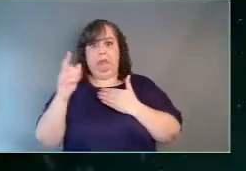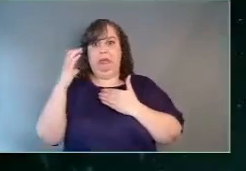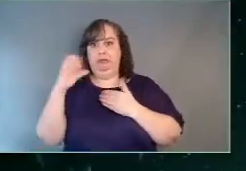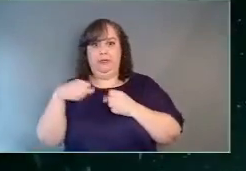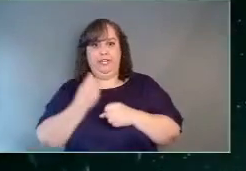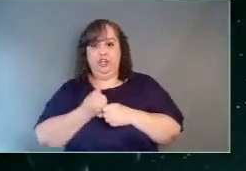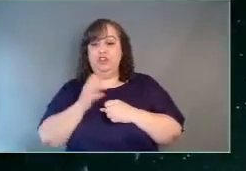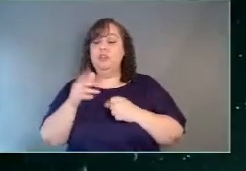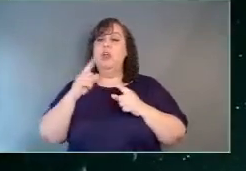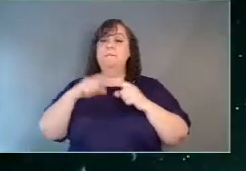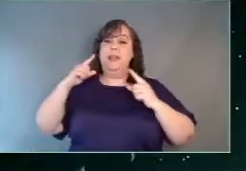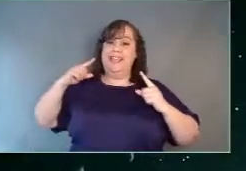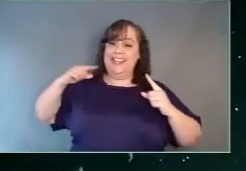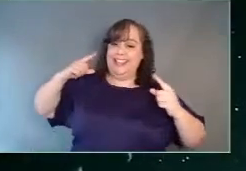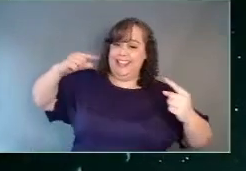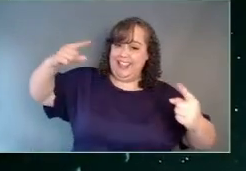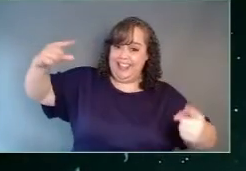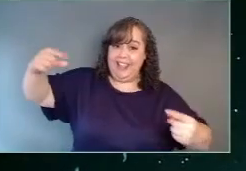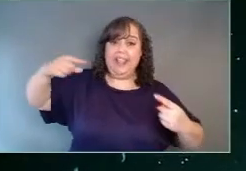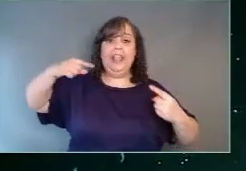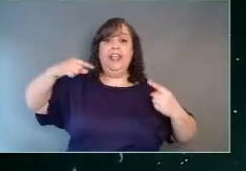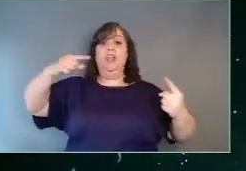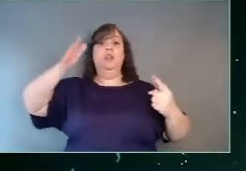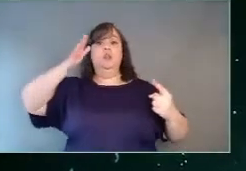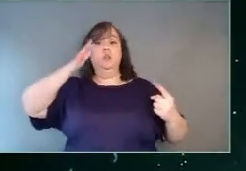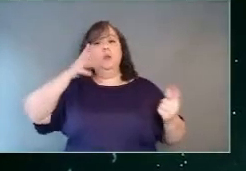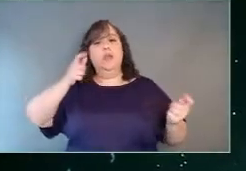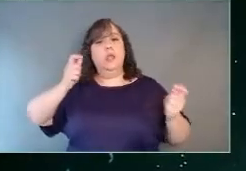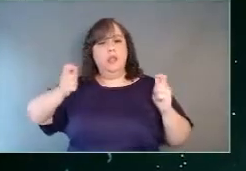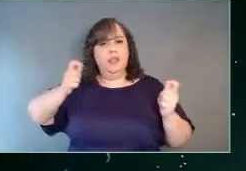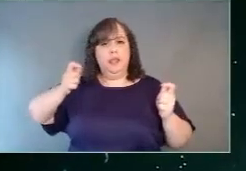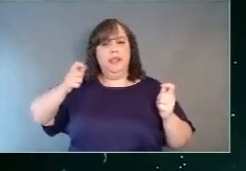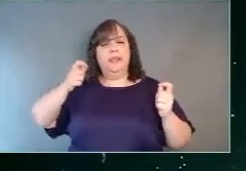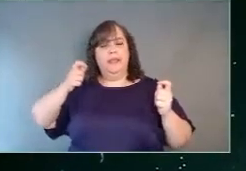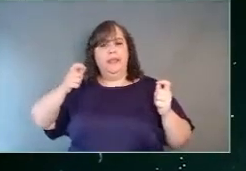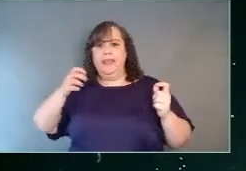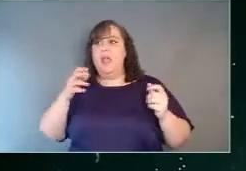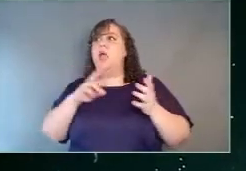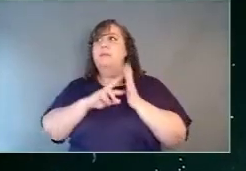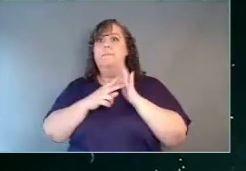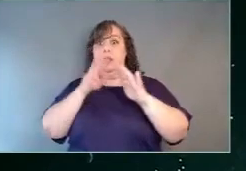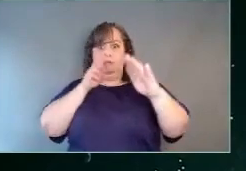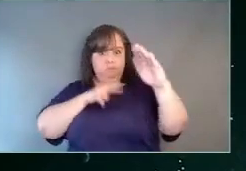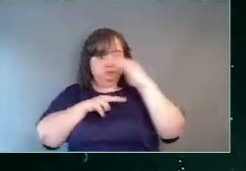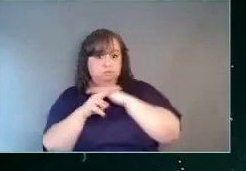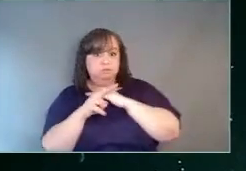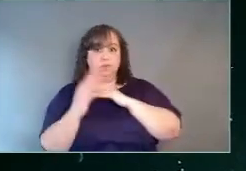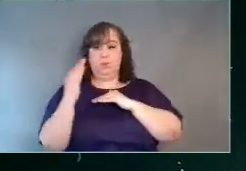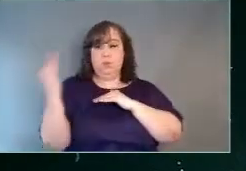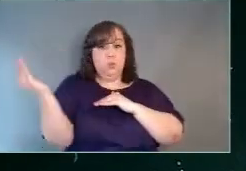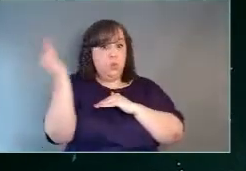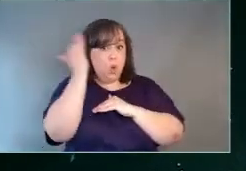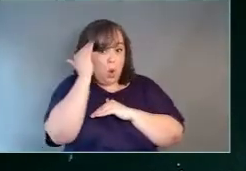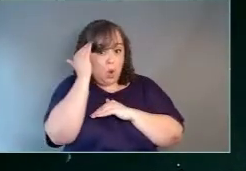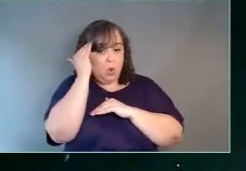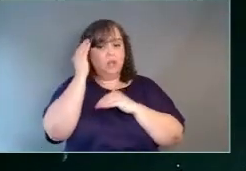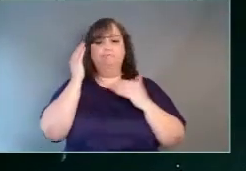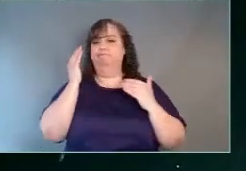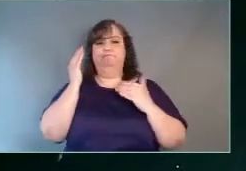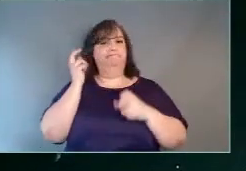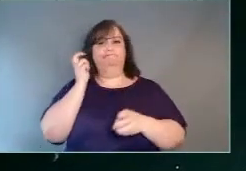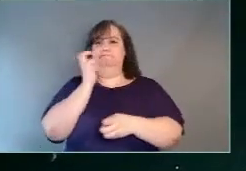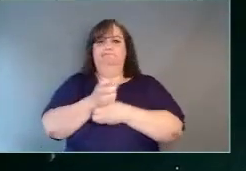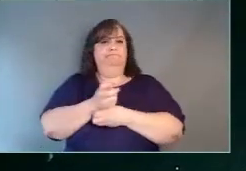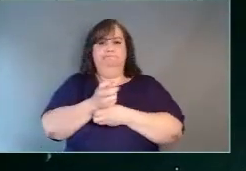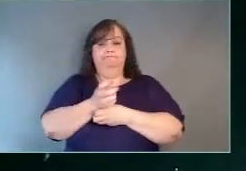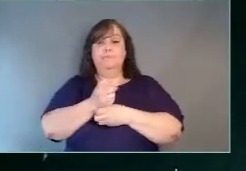and rotation will change. And so that makes it challenging to predict what will happen really far in the future. But we know it's